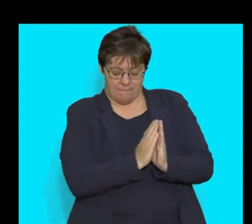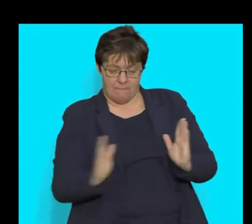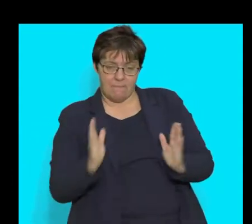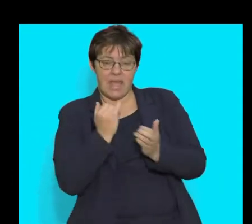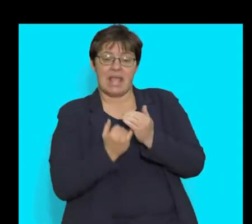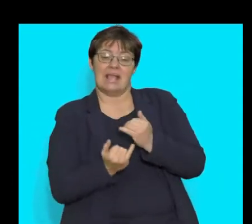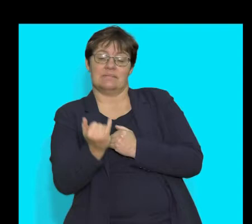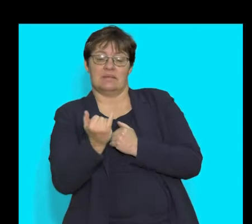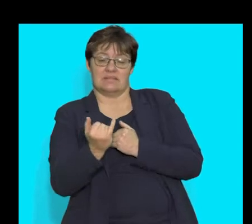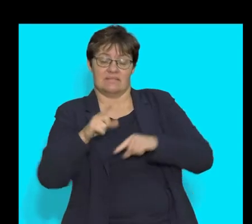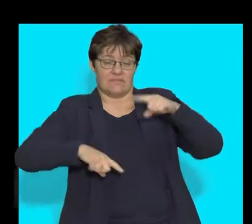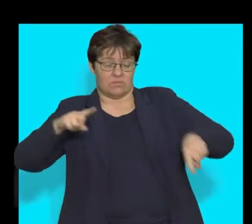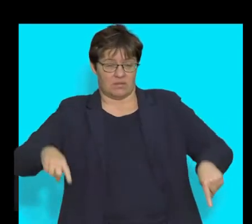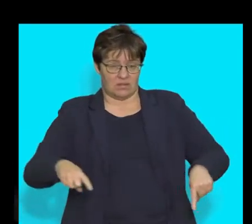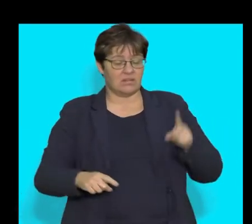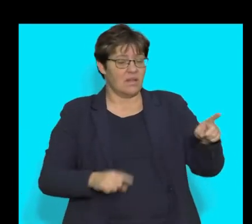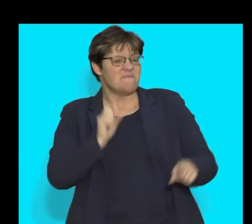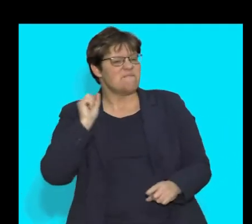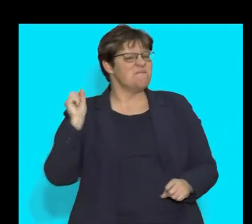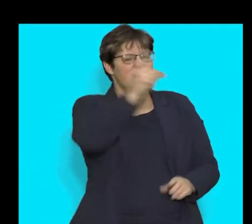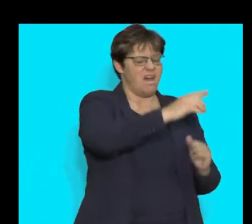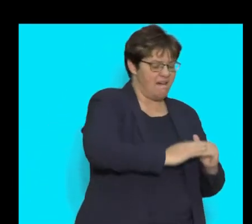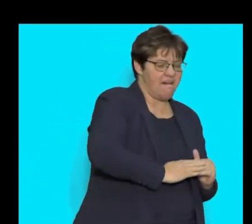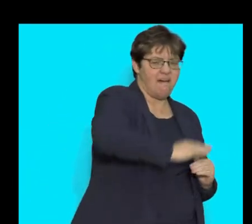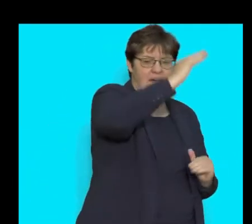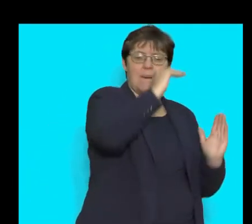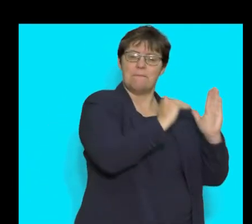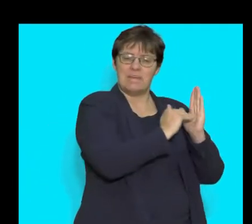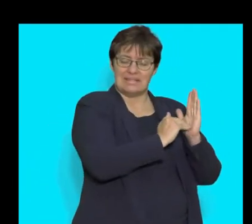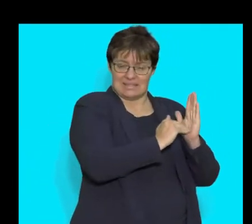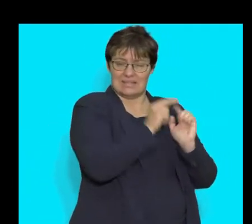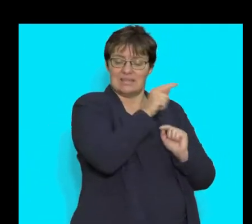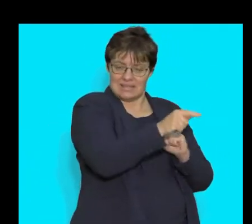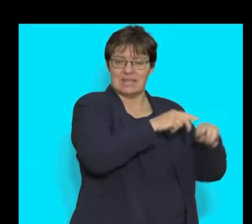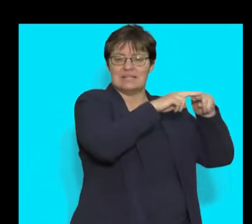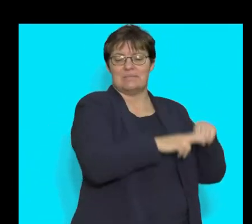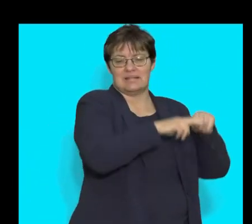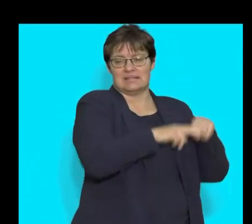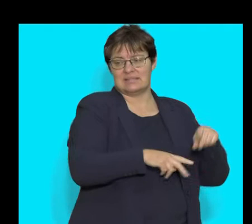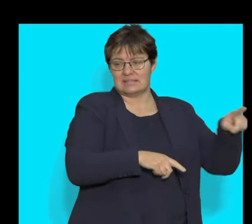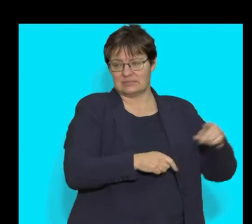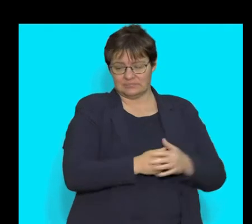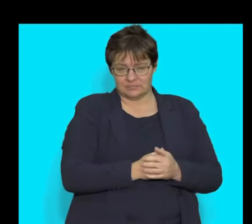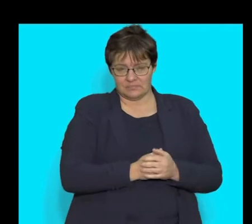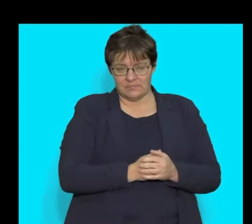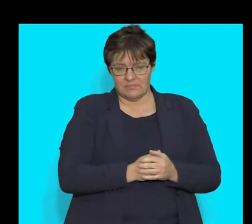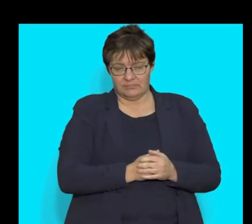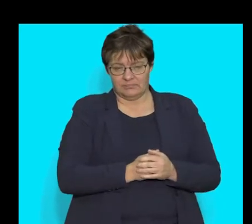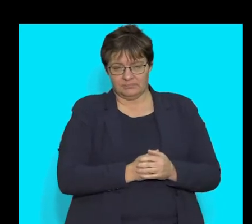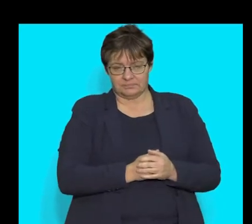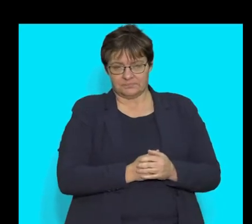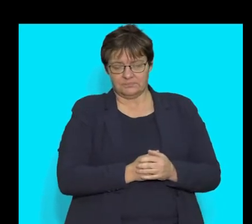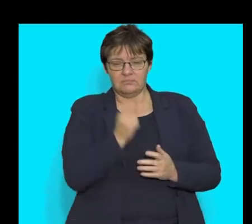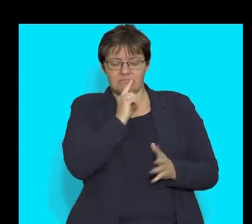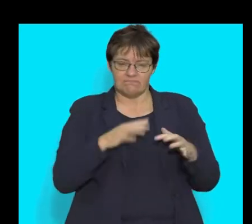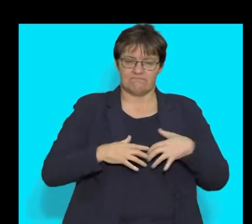the independent variable, and the distance measured in meters is the dependent variable. And so that's